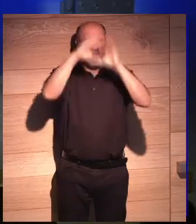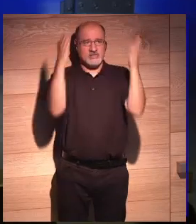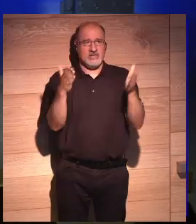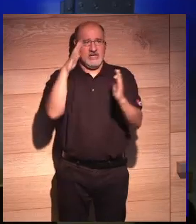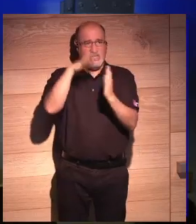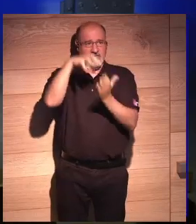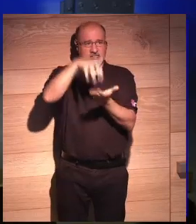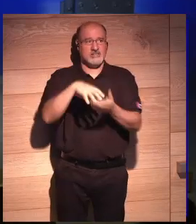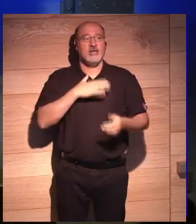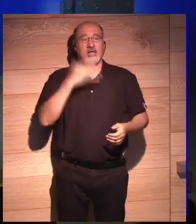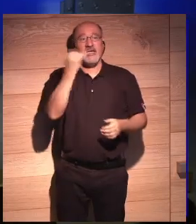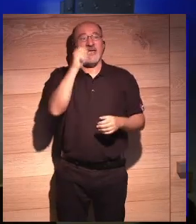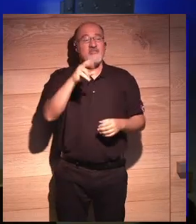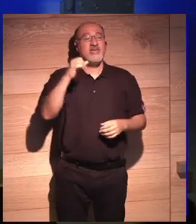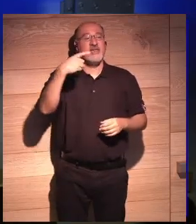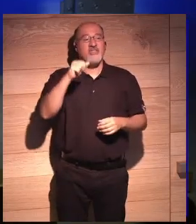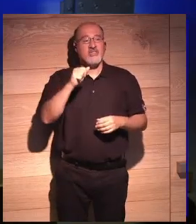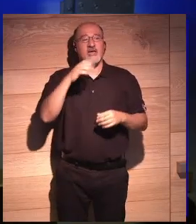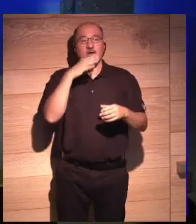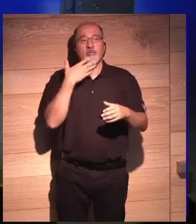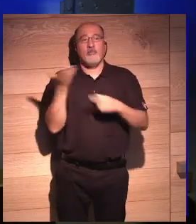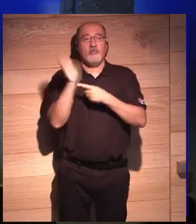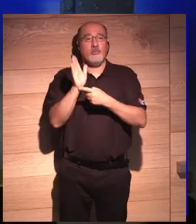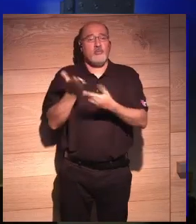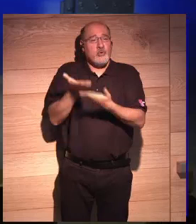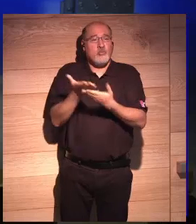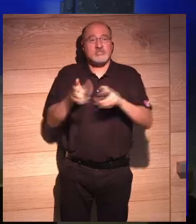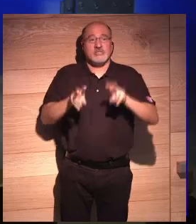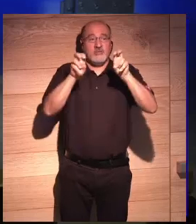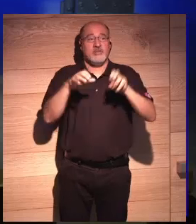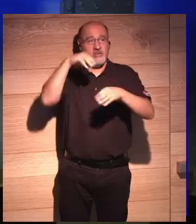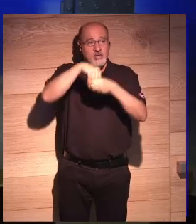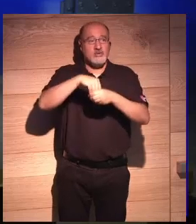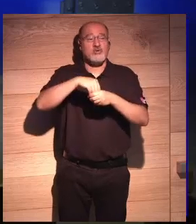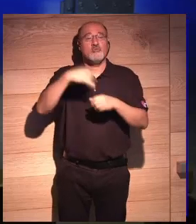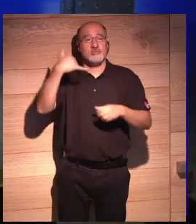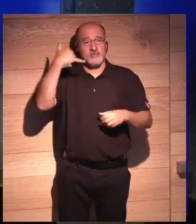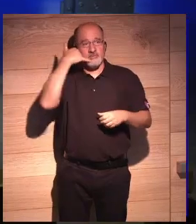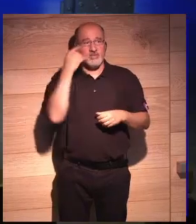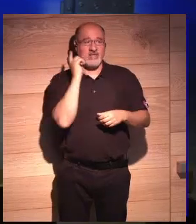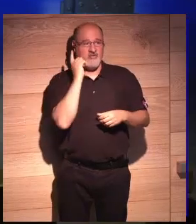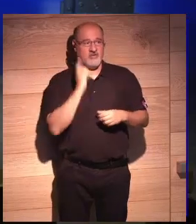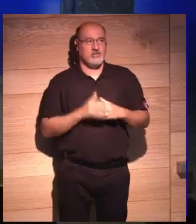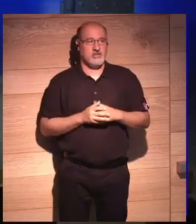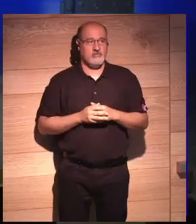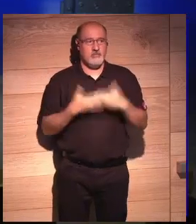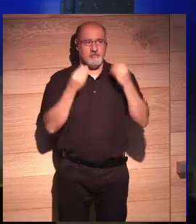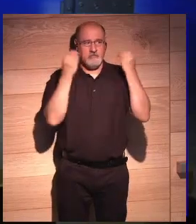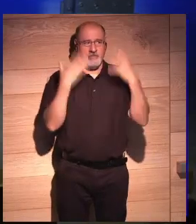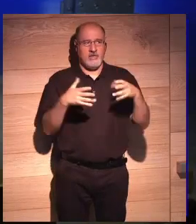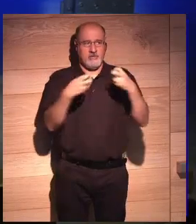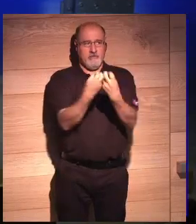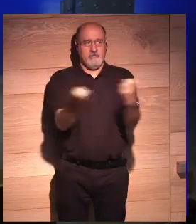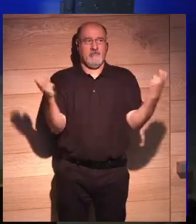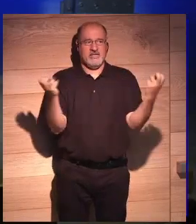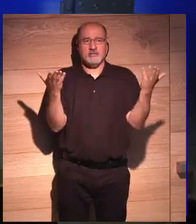founder of Lighthouse, Javier Antinas García, leader of innovative proposals at Devices for Telefonica. So,